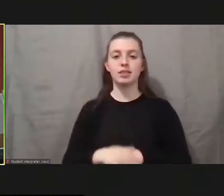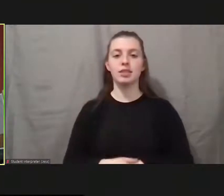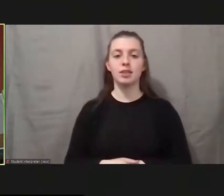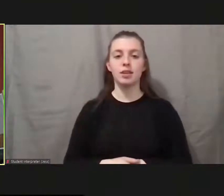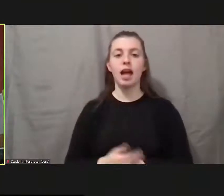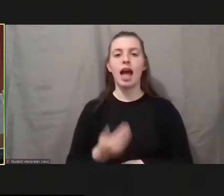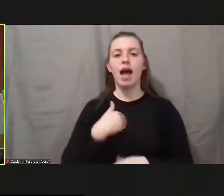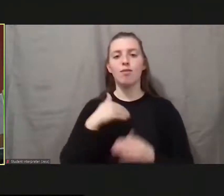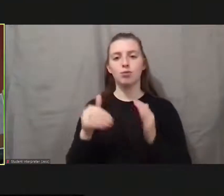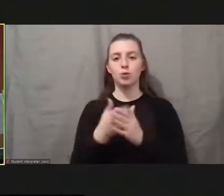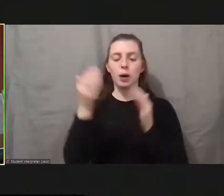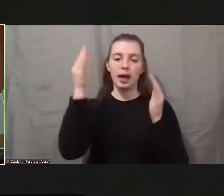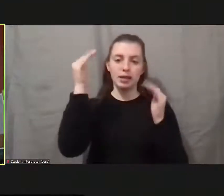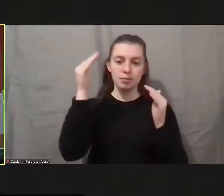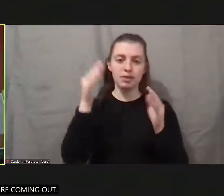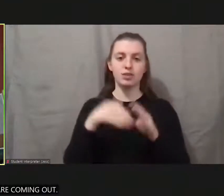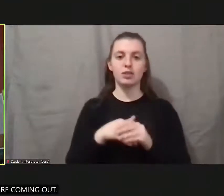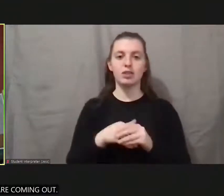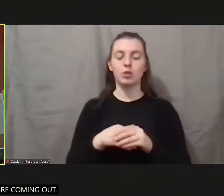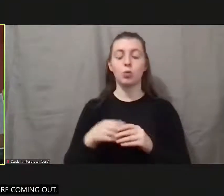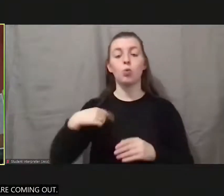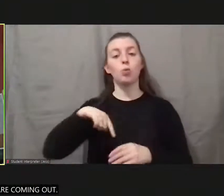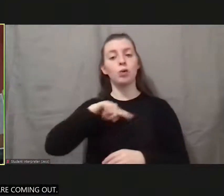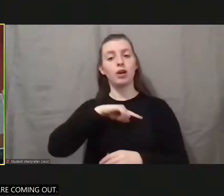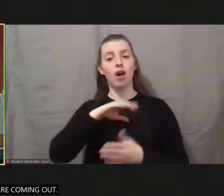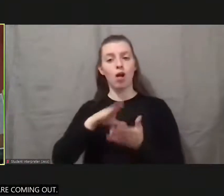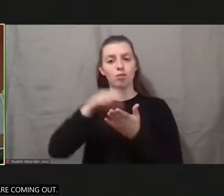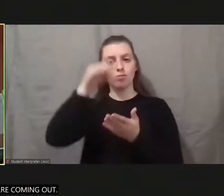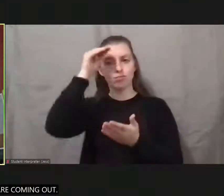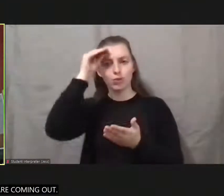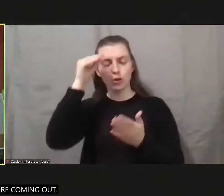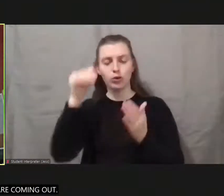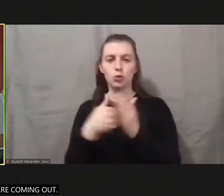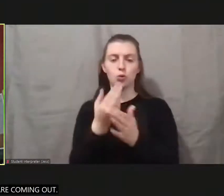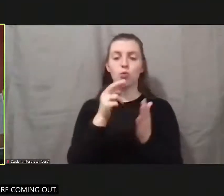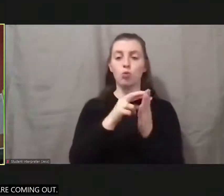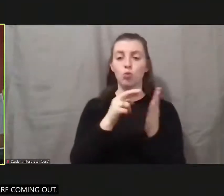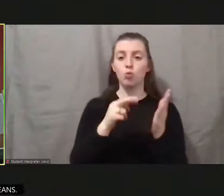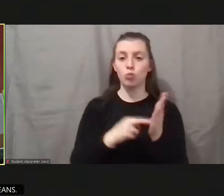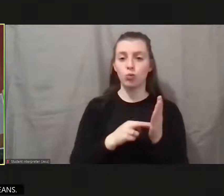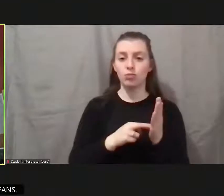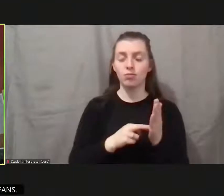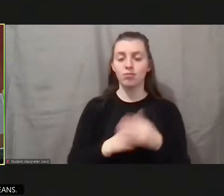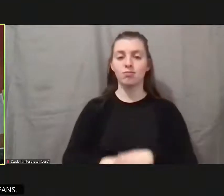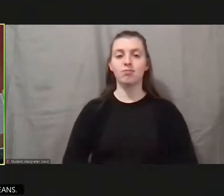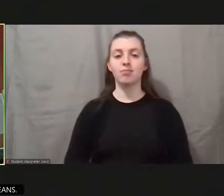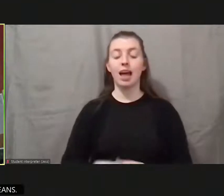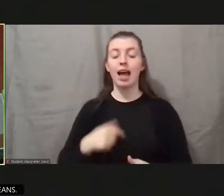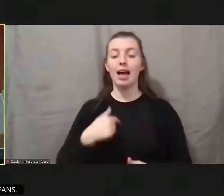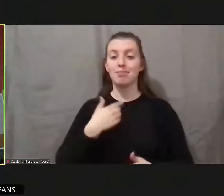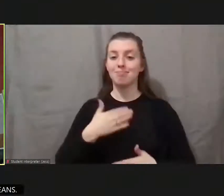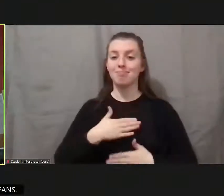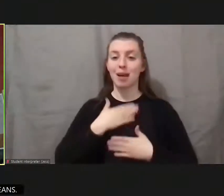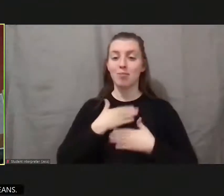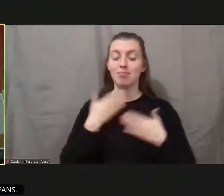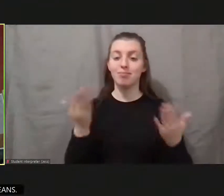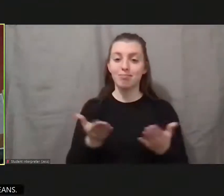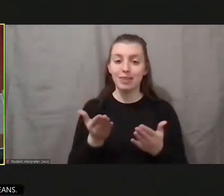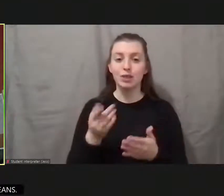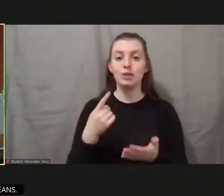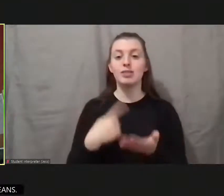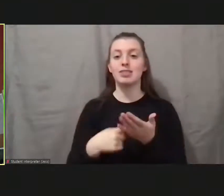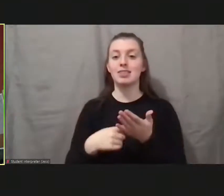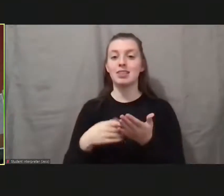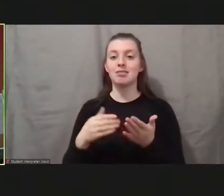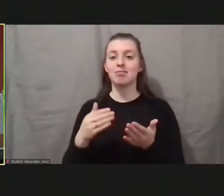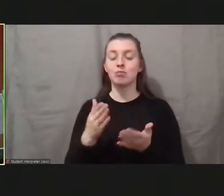trying to learn as to what that means. So what I'm really happy to be here to talk quickly about is some of the resources that are